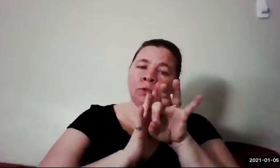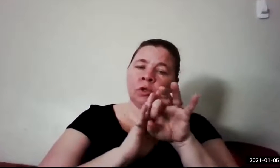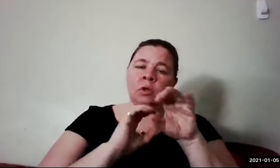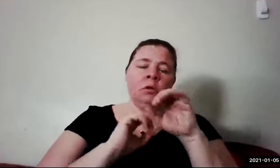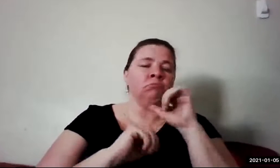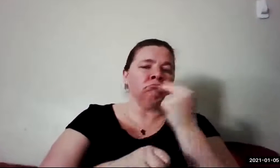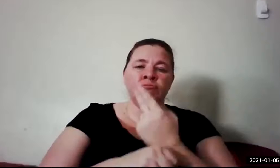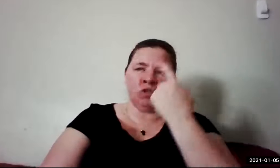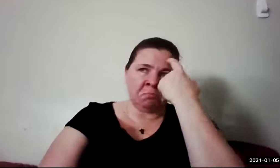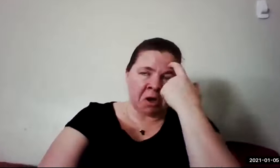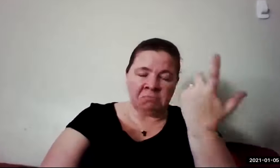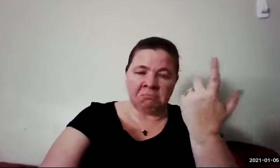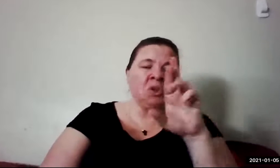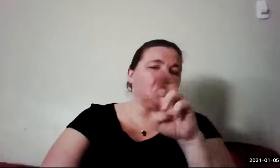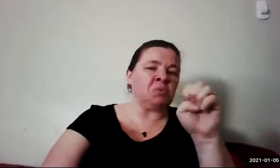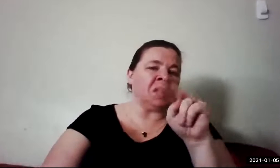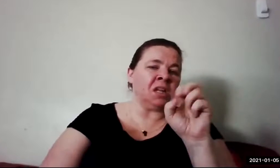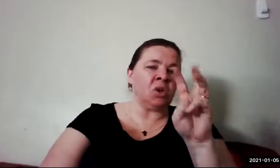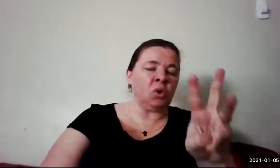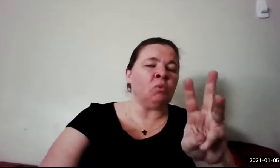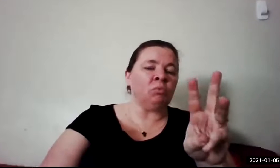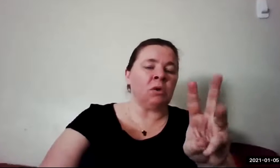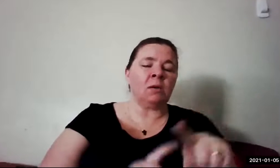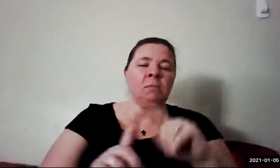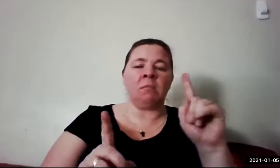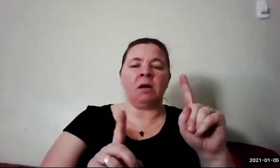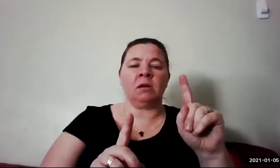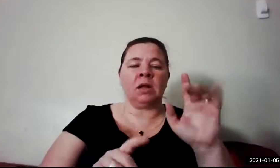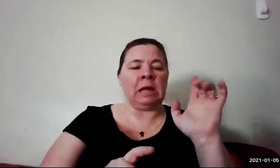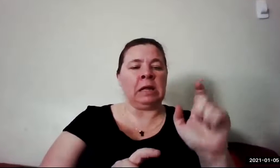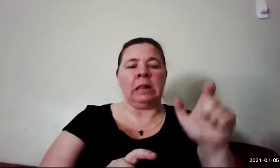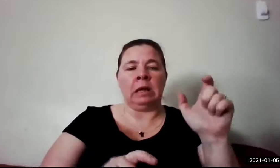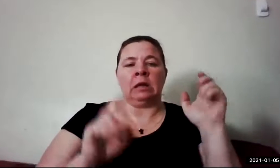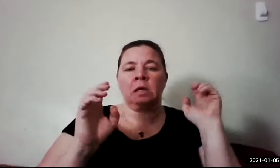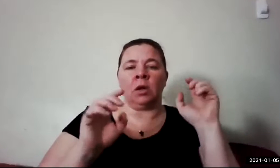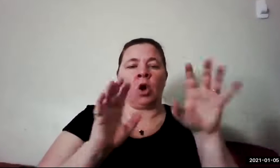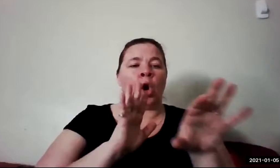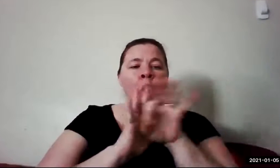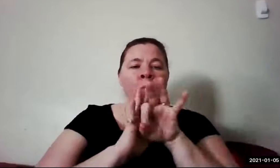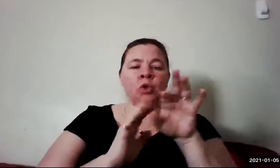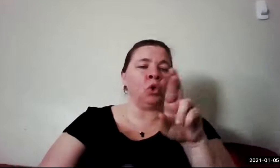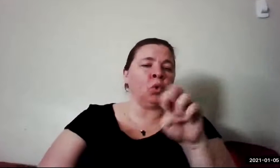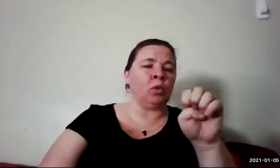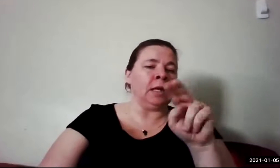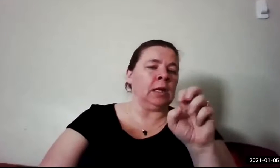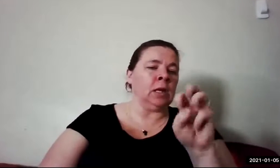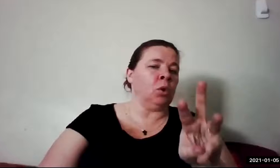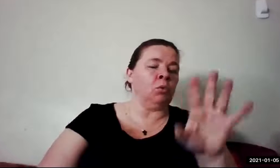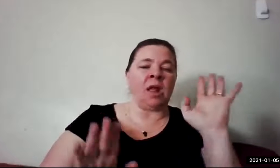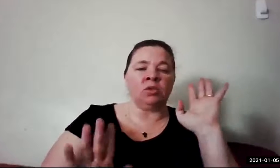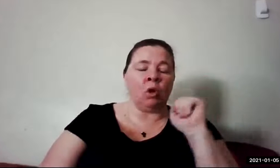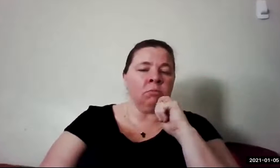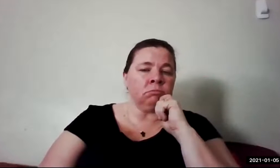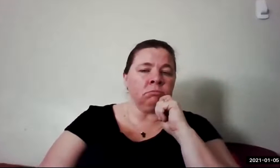would definitely renew, but it would just be a click of a button, an option where you say renew. And once again,